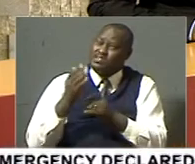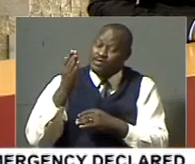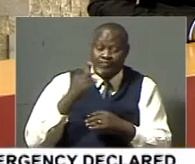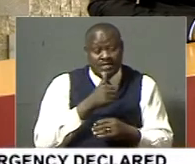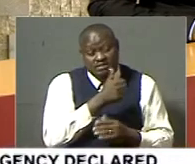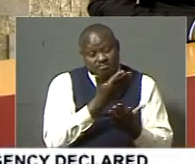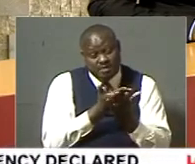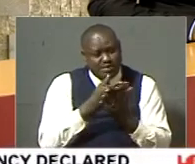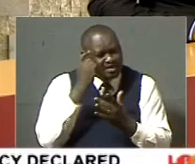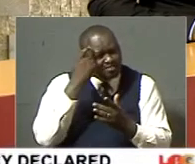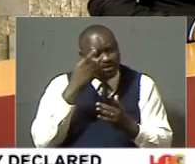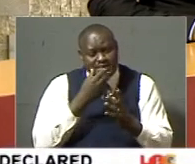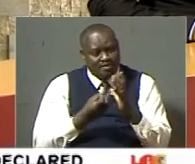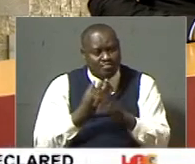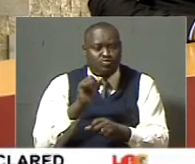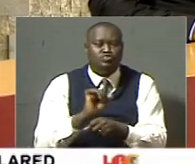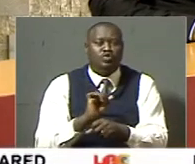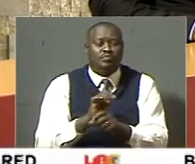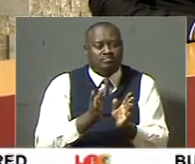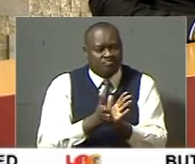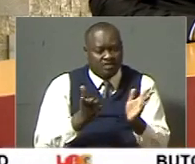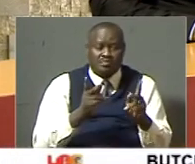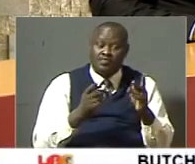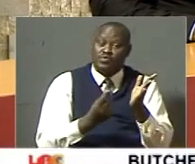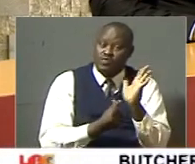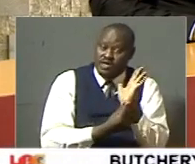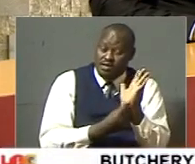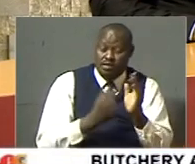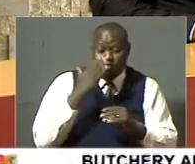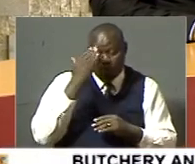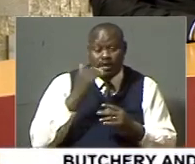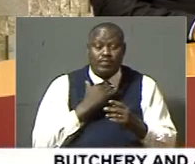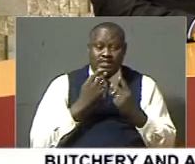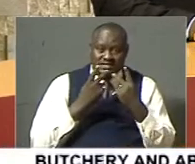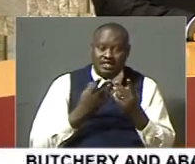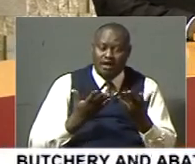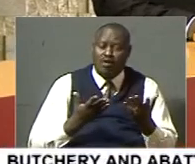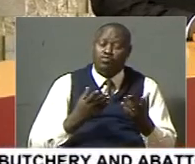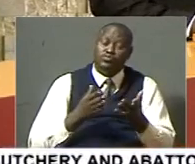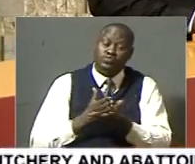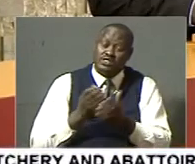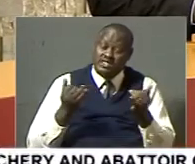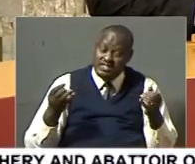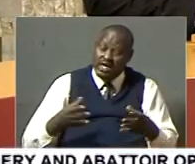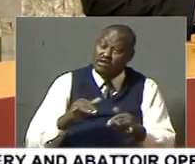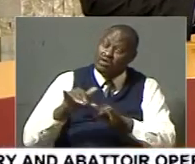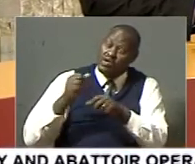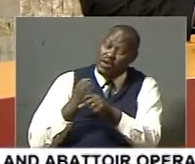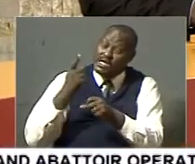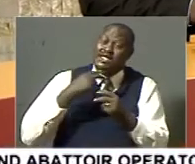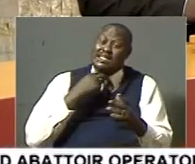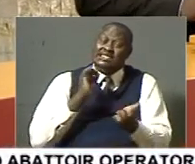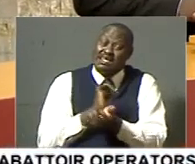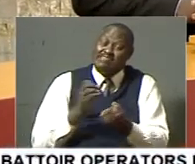employment for the citizens so as to curtail what he termed as modern-day slavery in outside countries. He